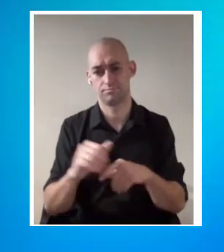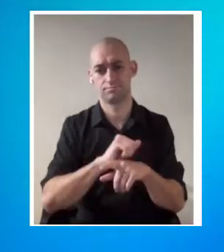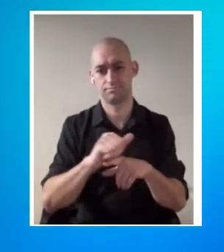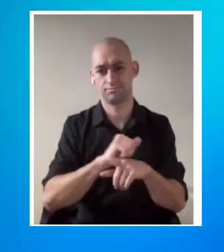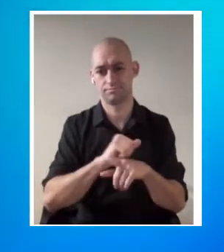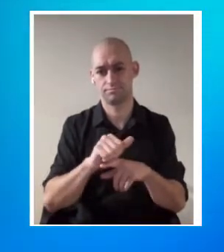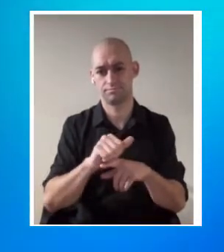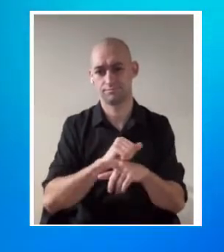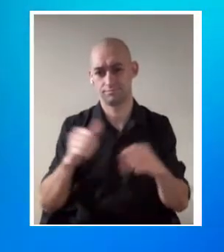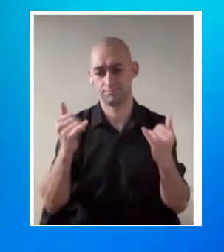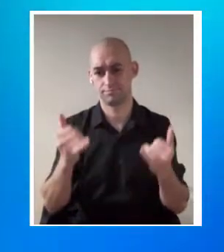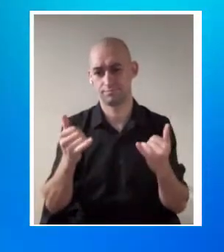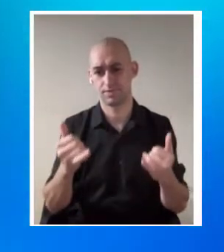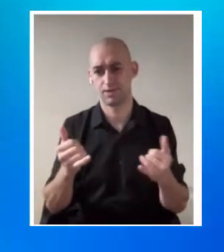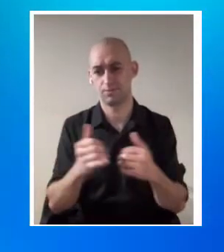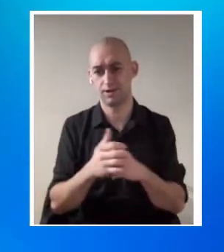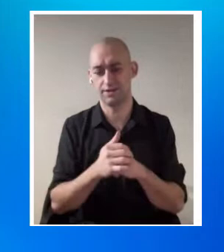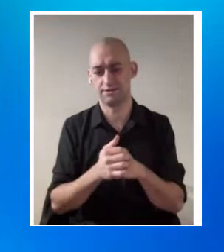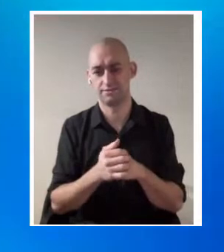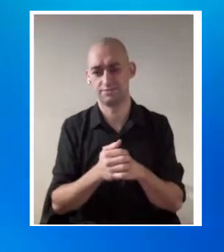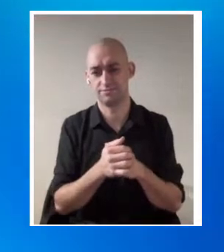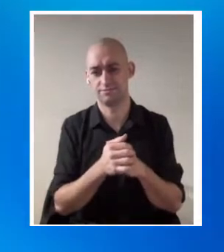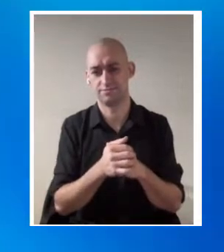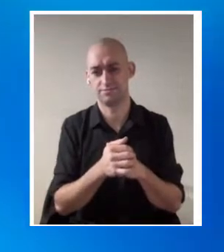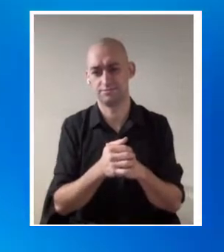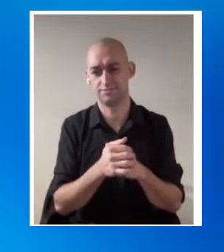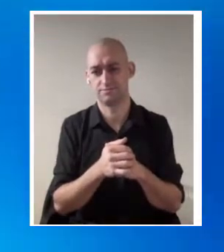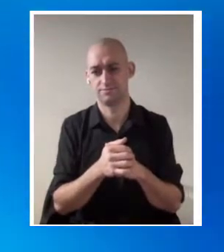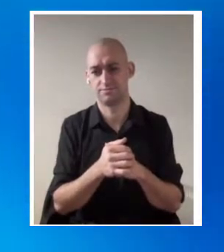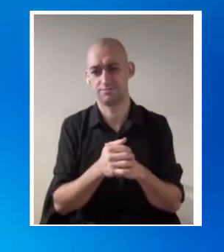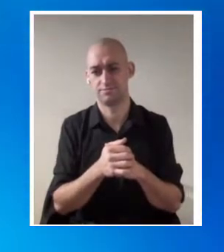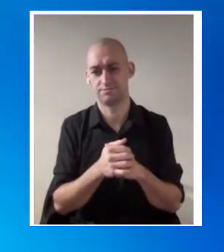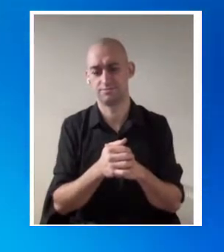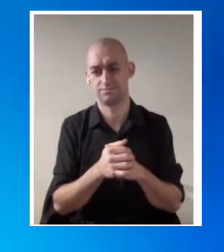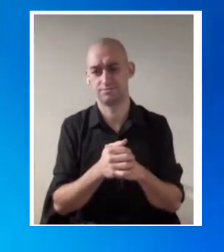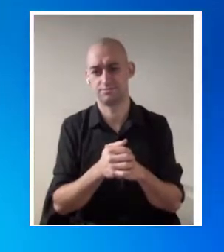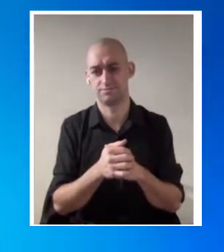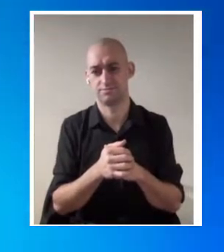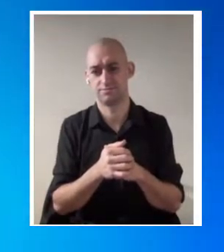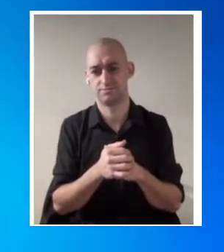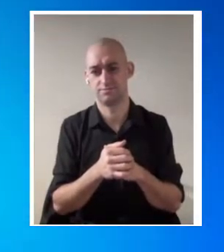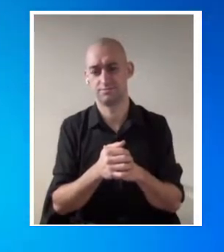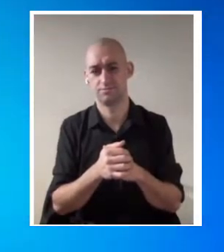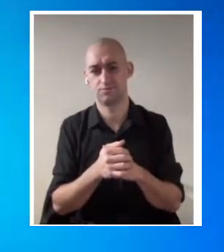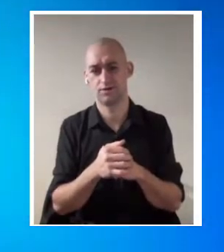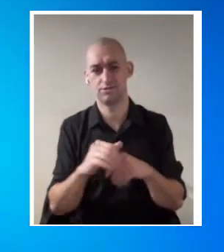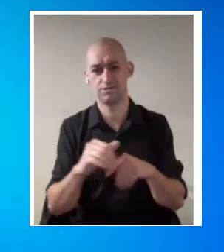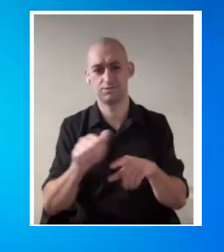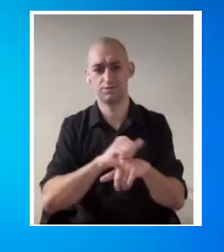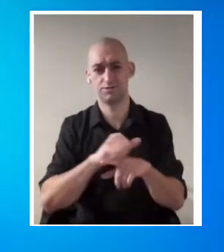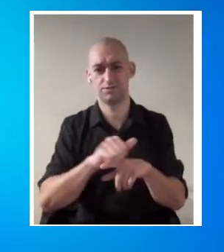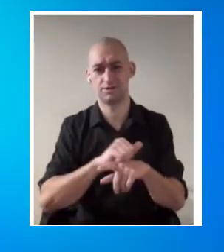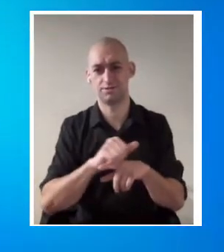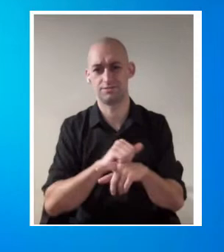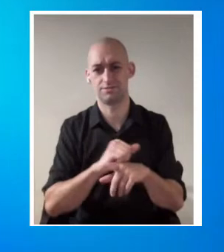As you can see, our office is located at the 1st district and is not in the Los Angeles urban